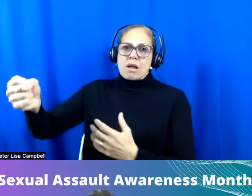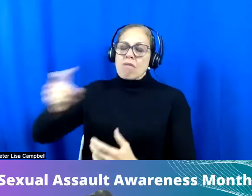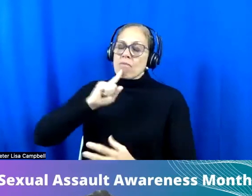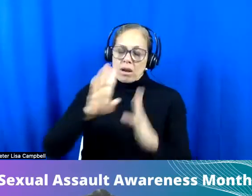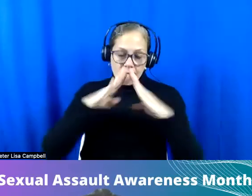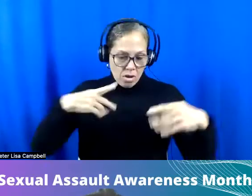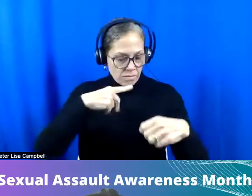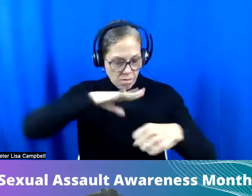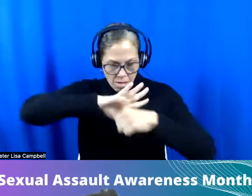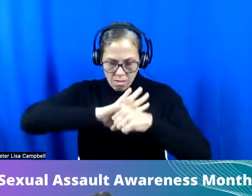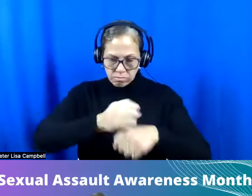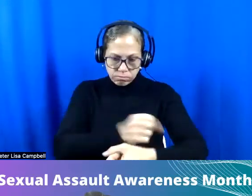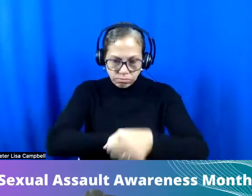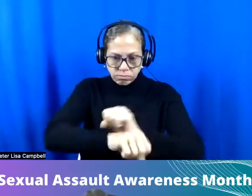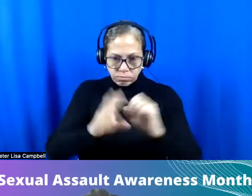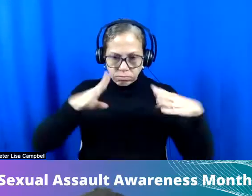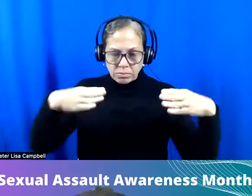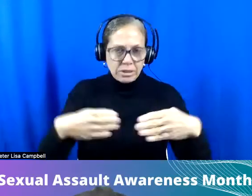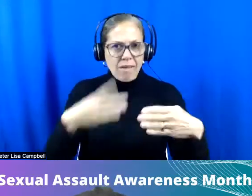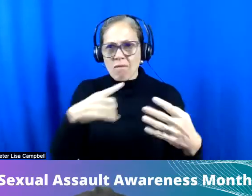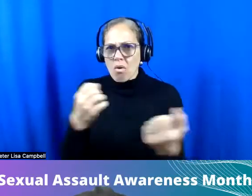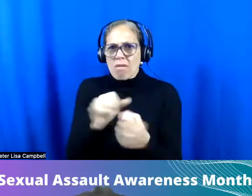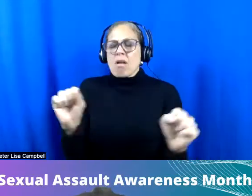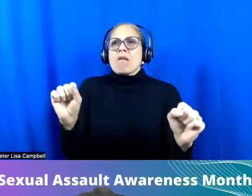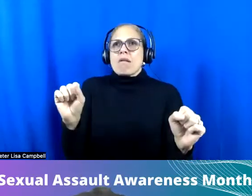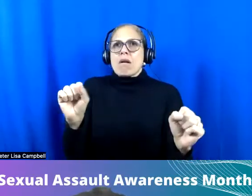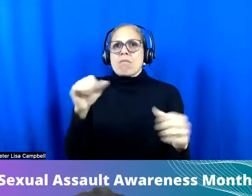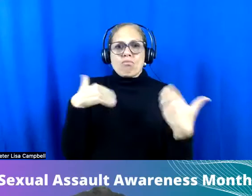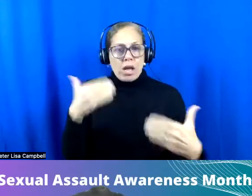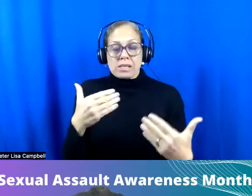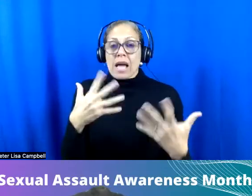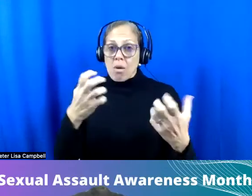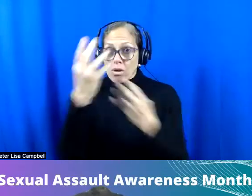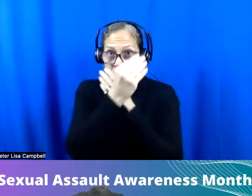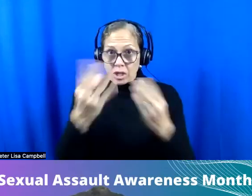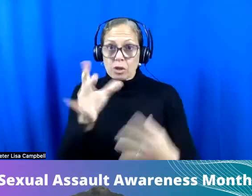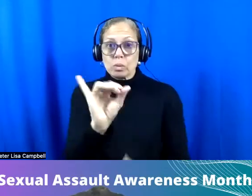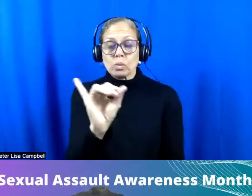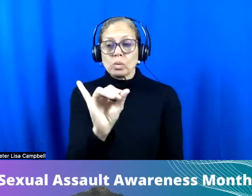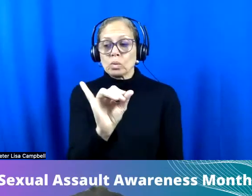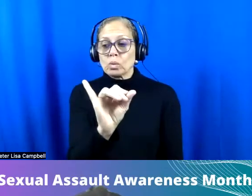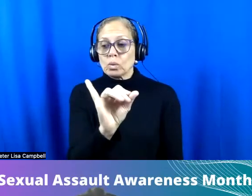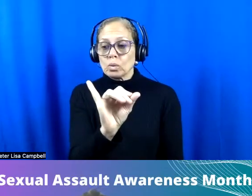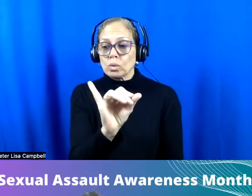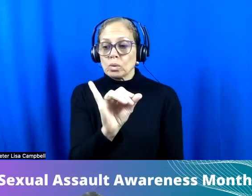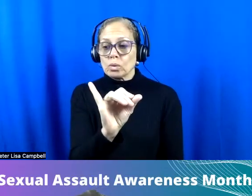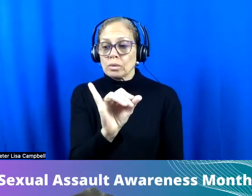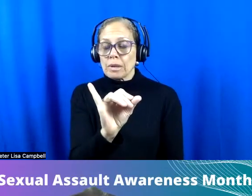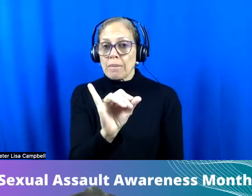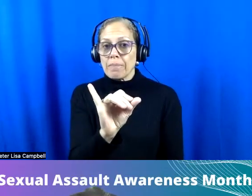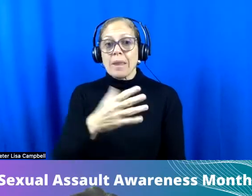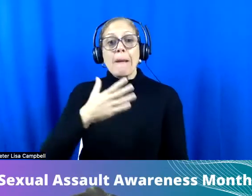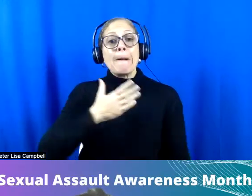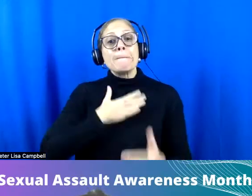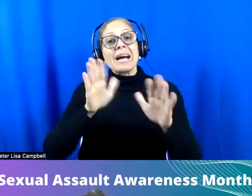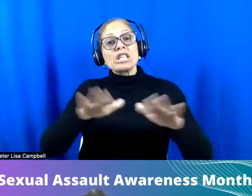to an abolitionist praxis. I also just want to share that my childhood